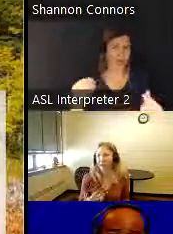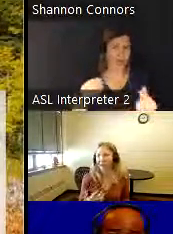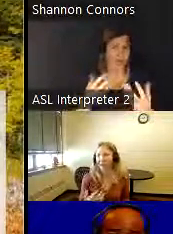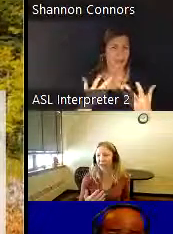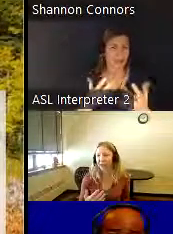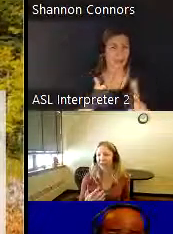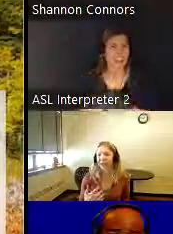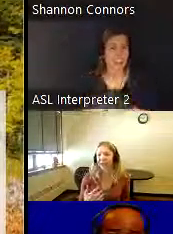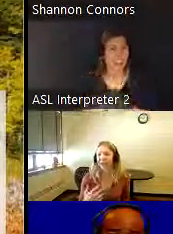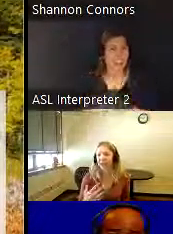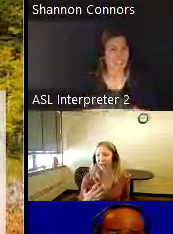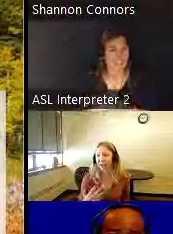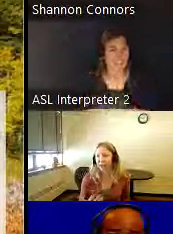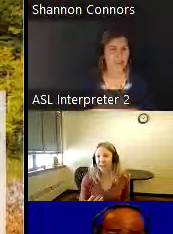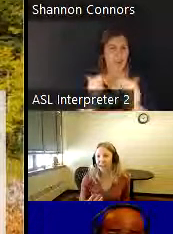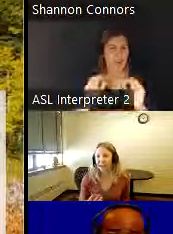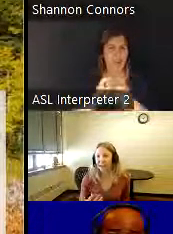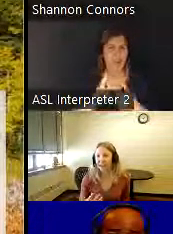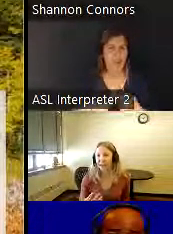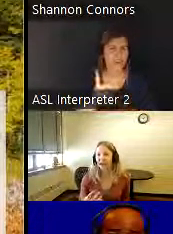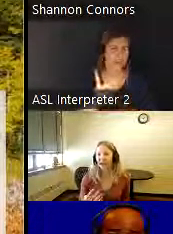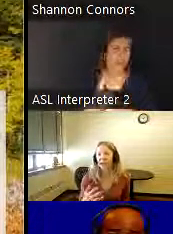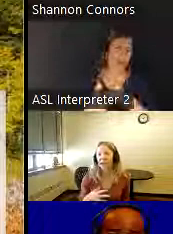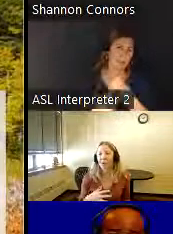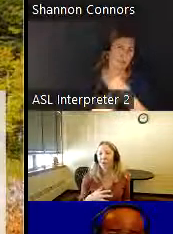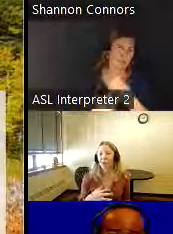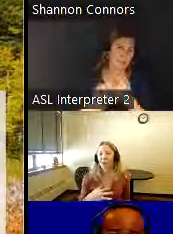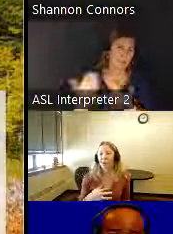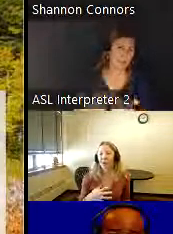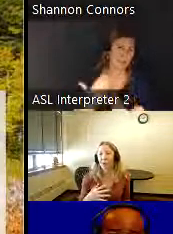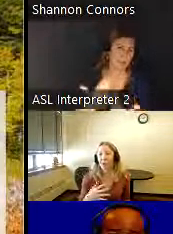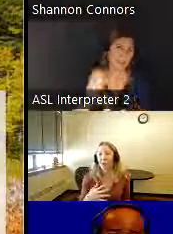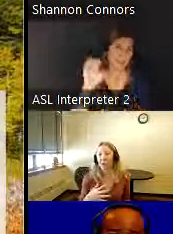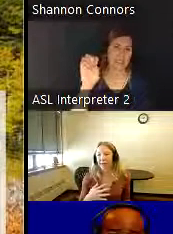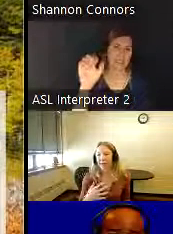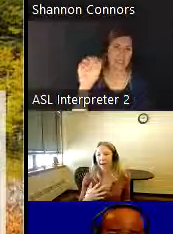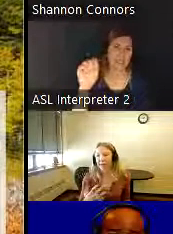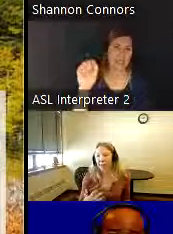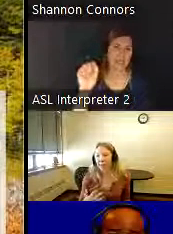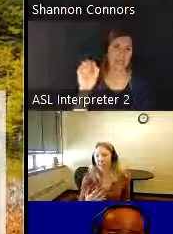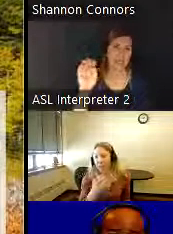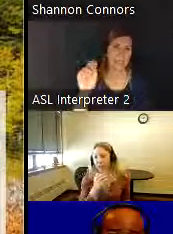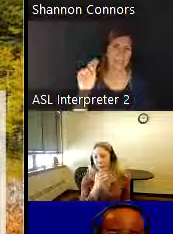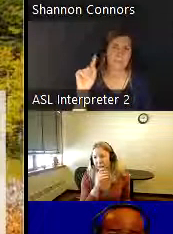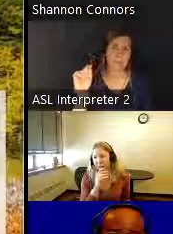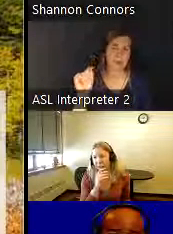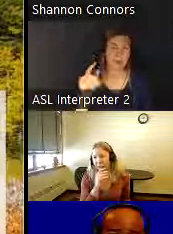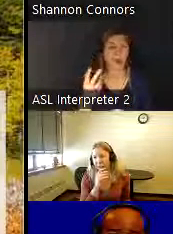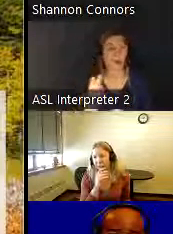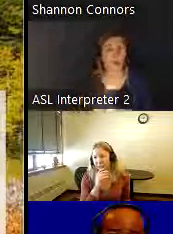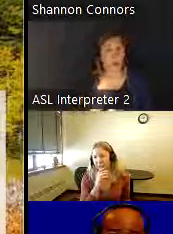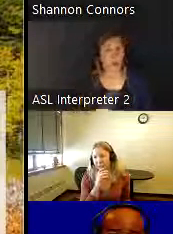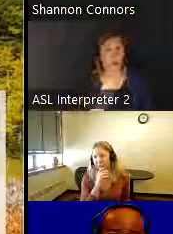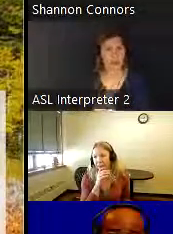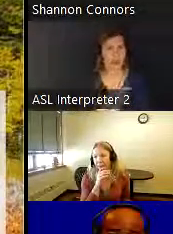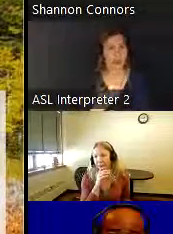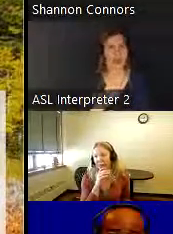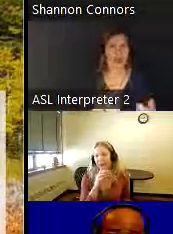prioritizing conservation easements or using kind of other tools in the toolbox of land trust